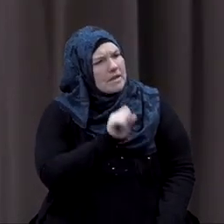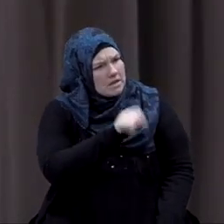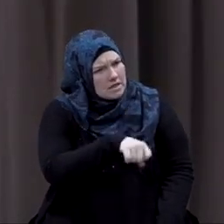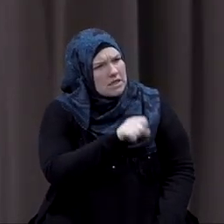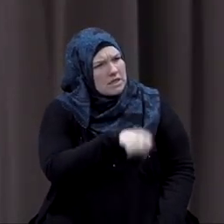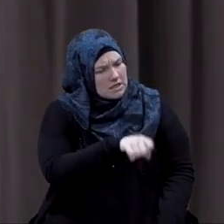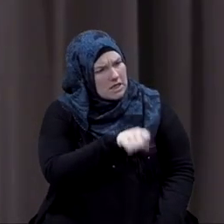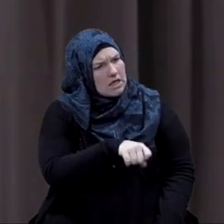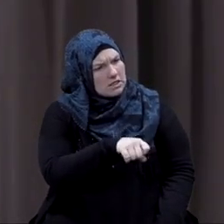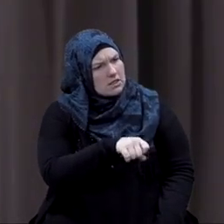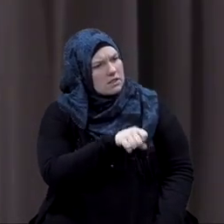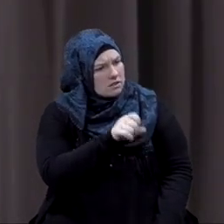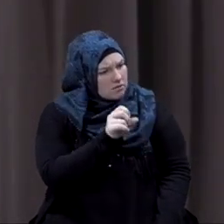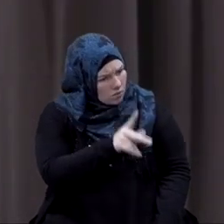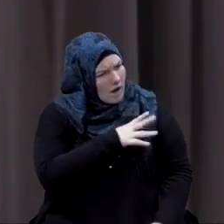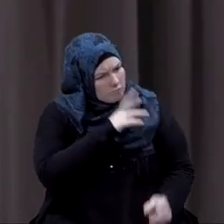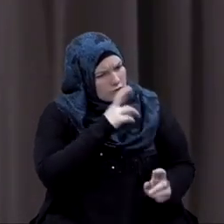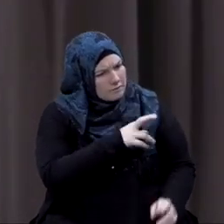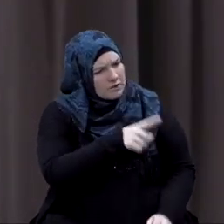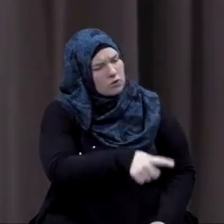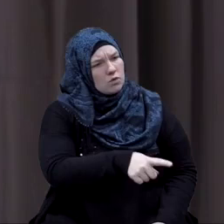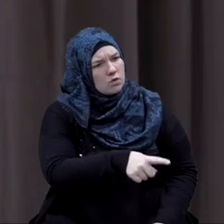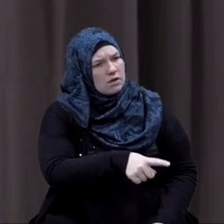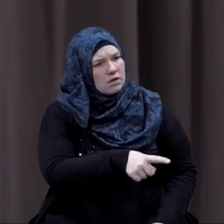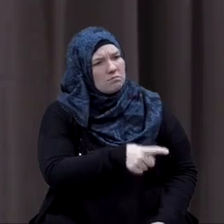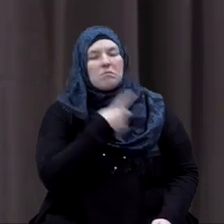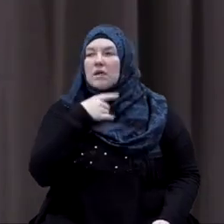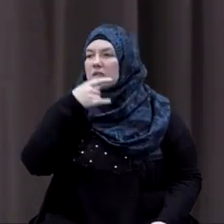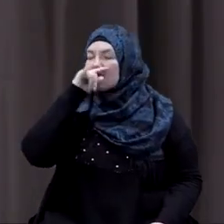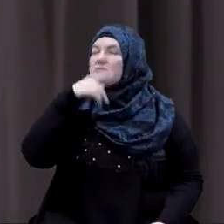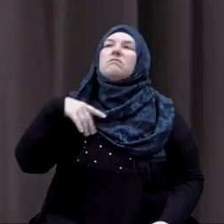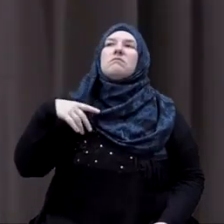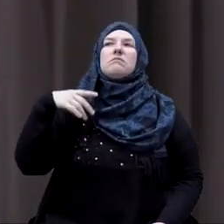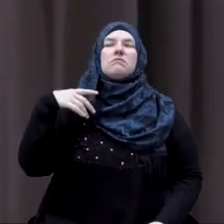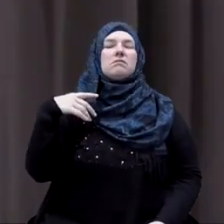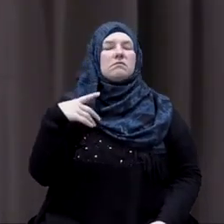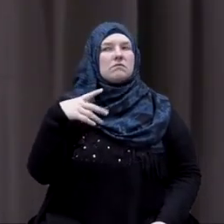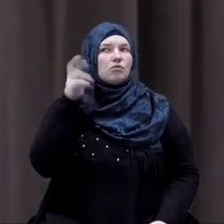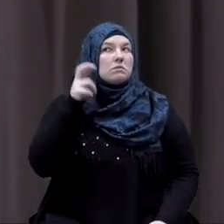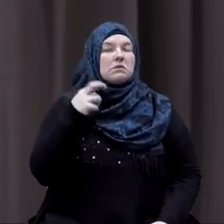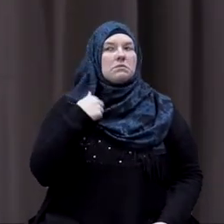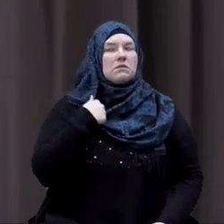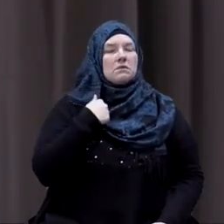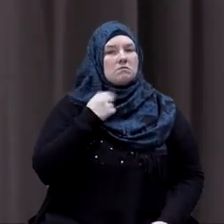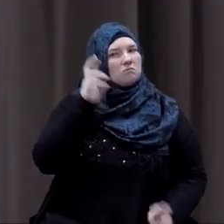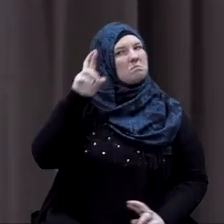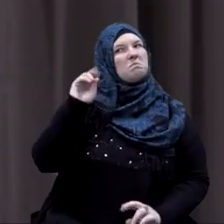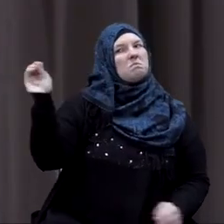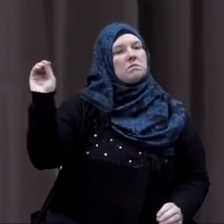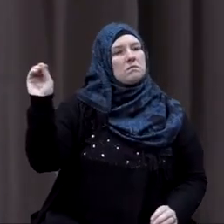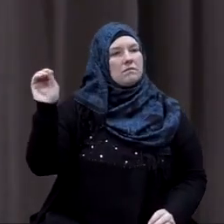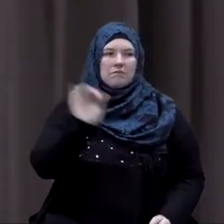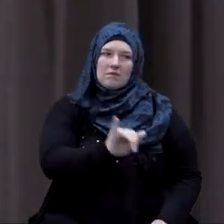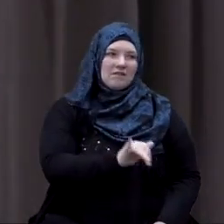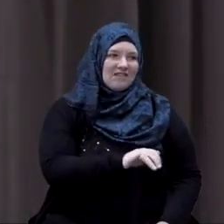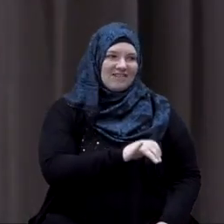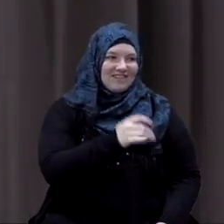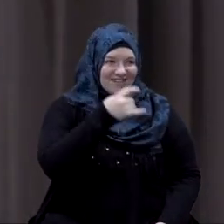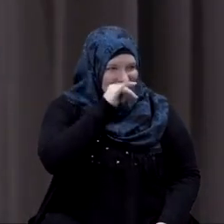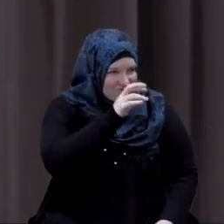despite their disrespect for parents, their disobedience to their parents. This dynamic has to